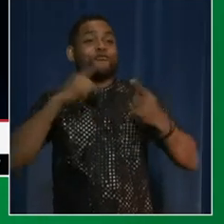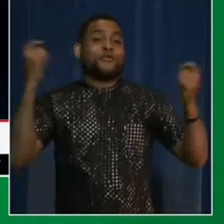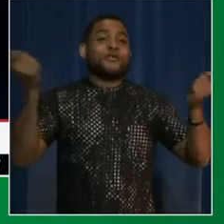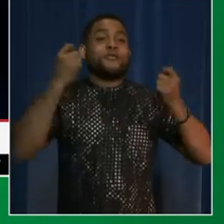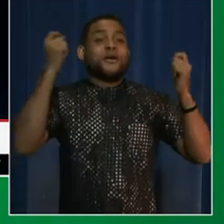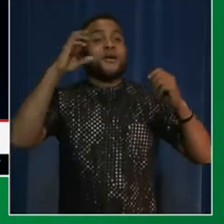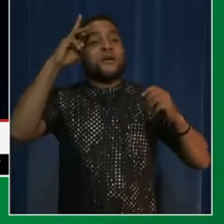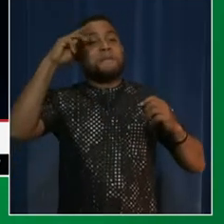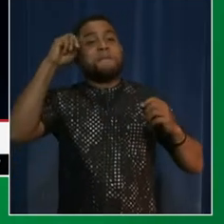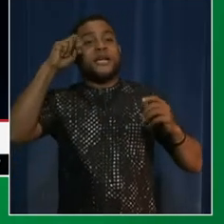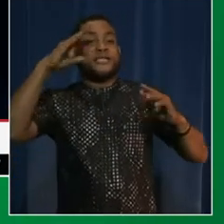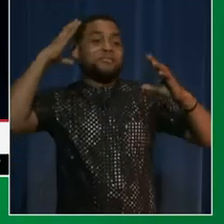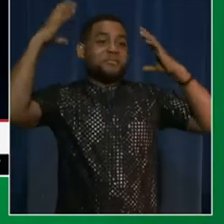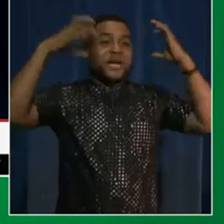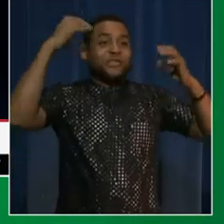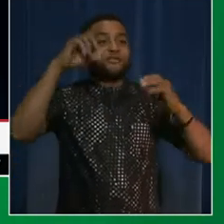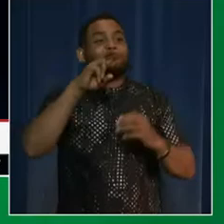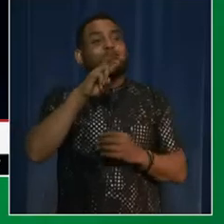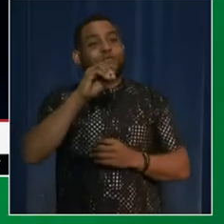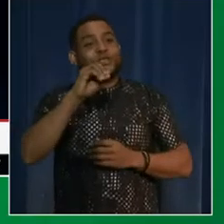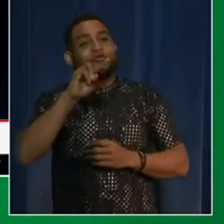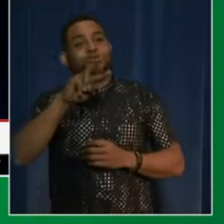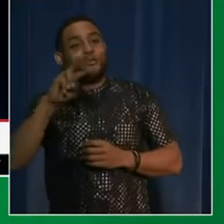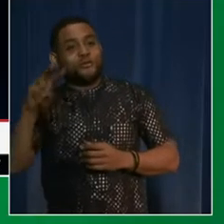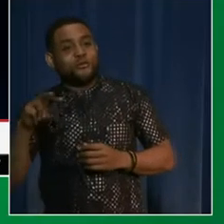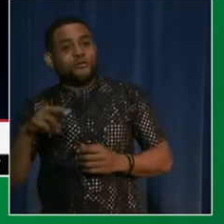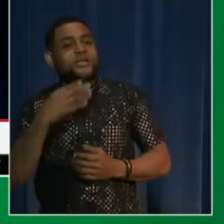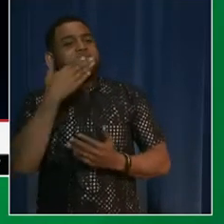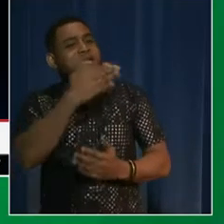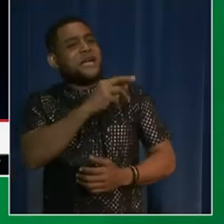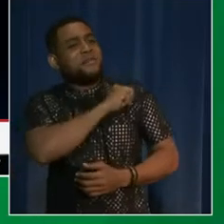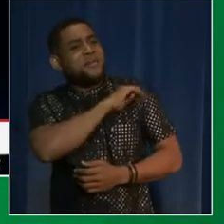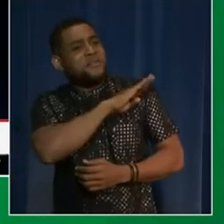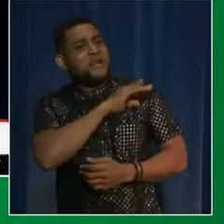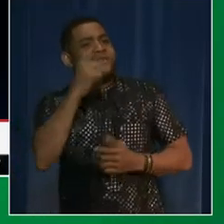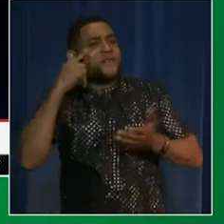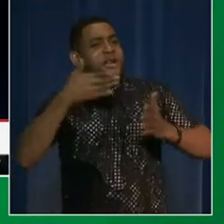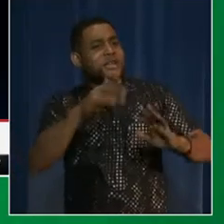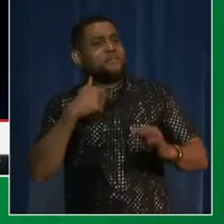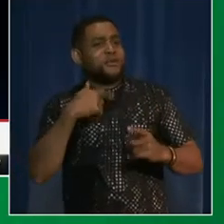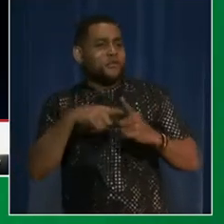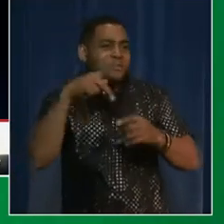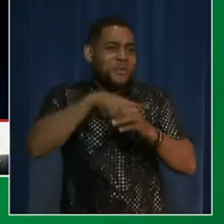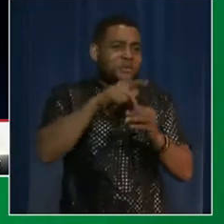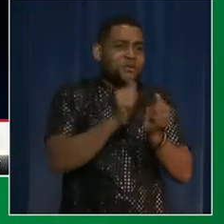you, Mayor Bowser, for allowing me to be a part of this, and thank you all for being here this afternoon.